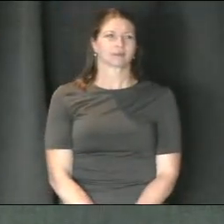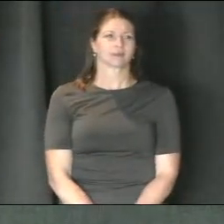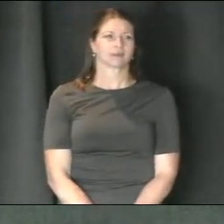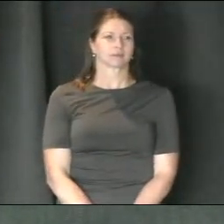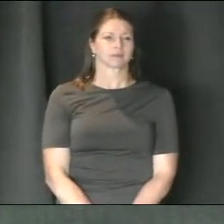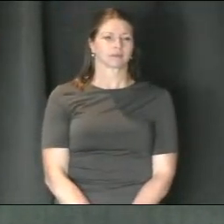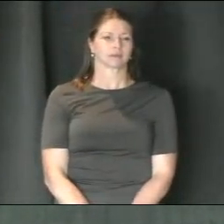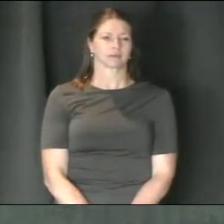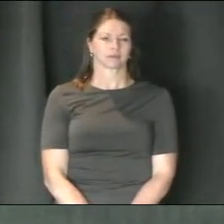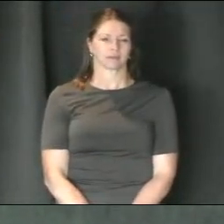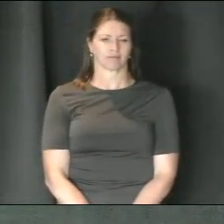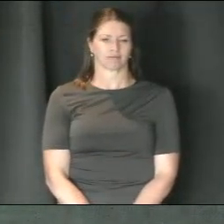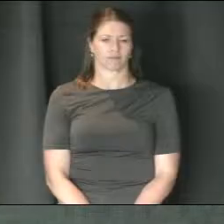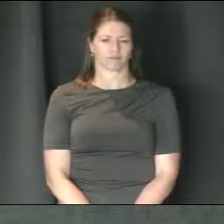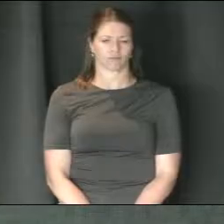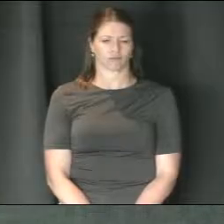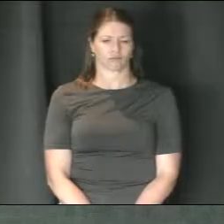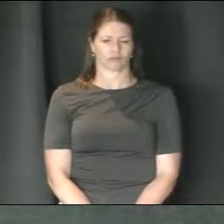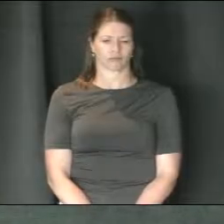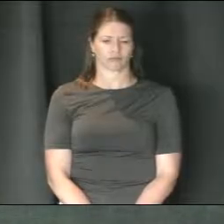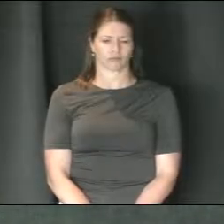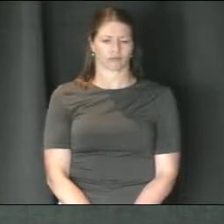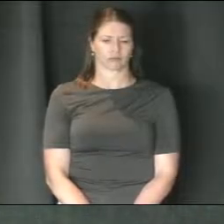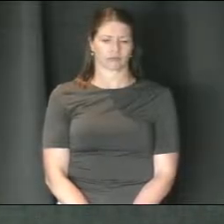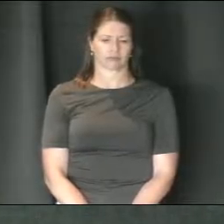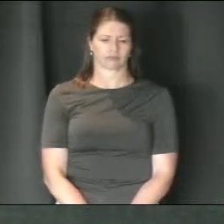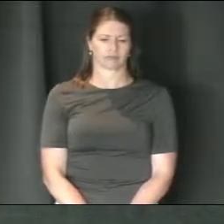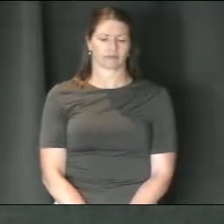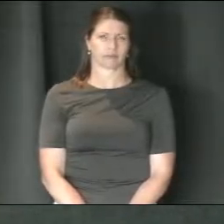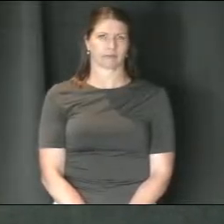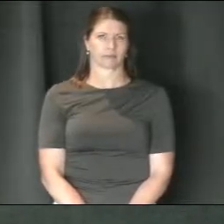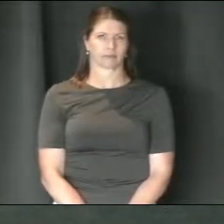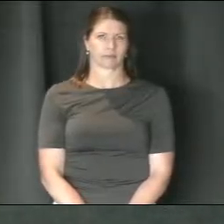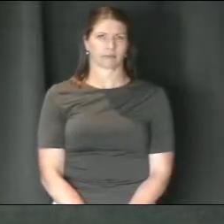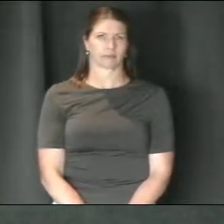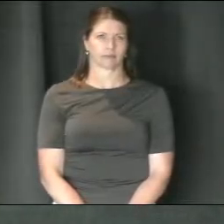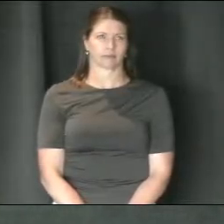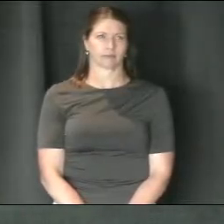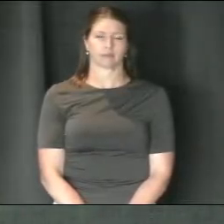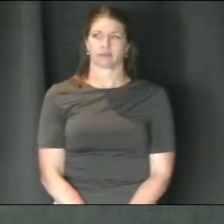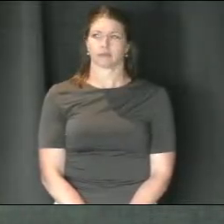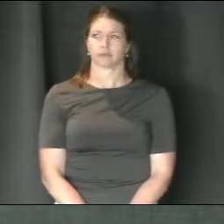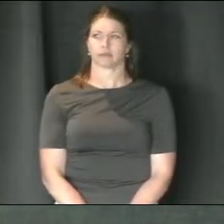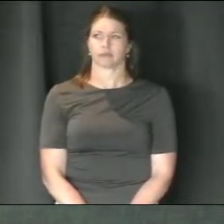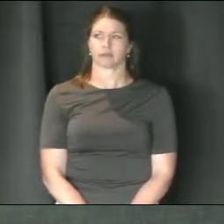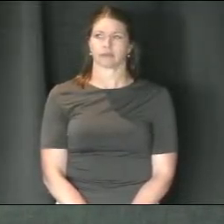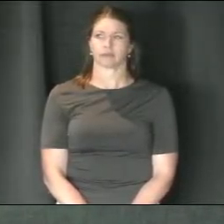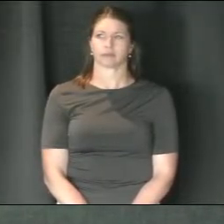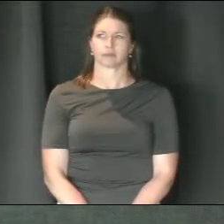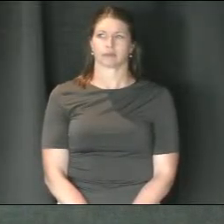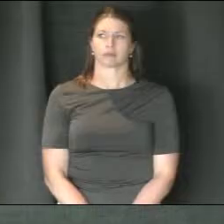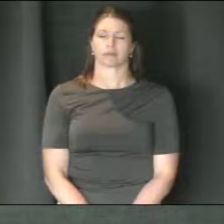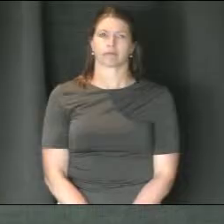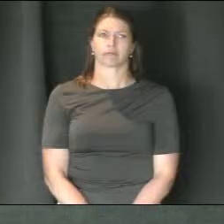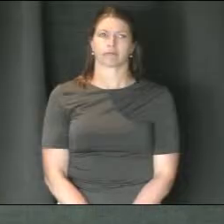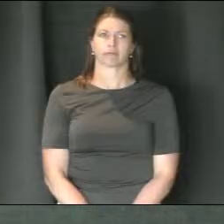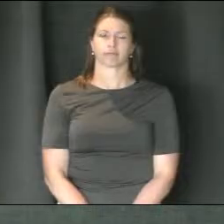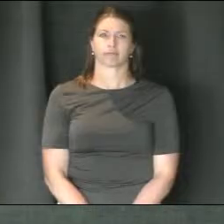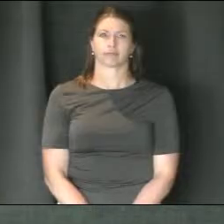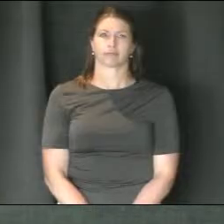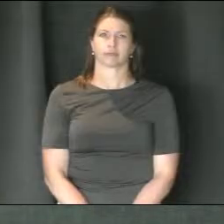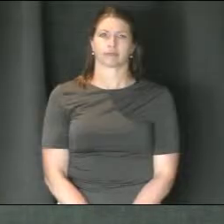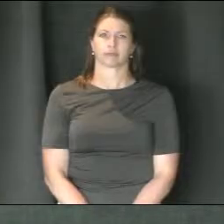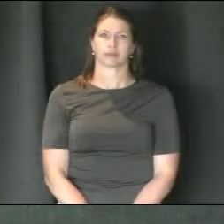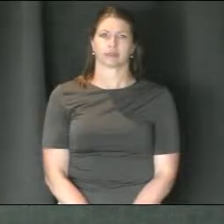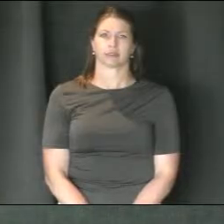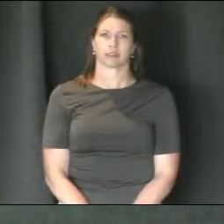et les invités spéciaux qui ont pu se joindre à nous aujourd'hui, soit